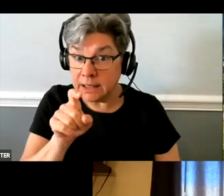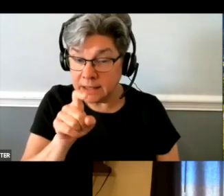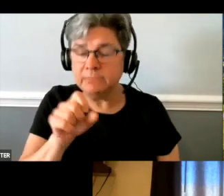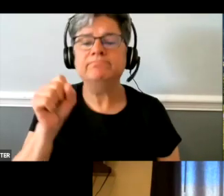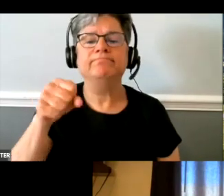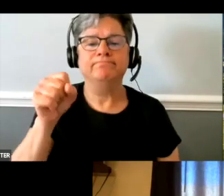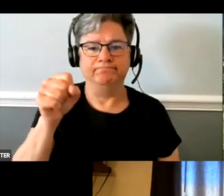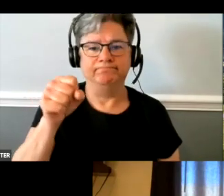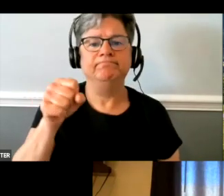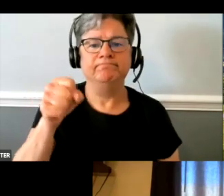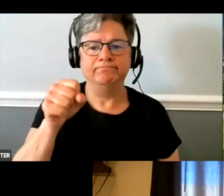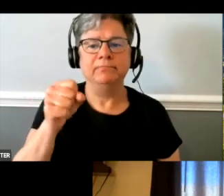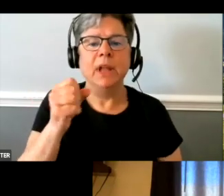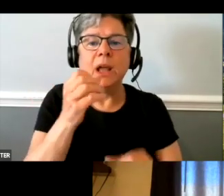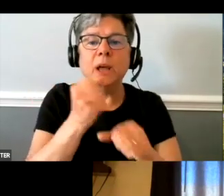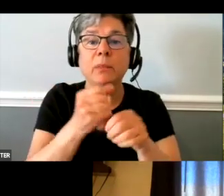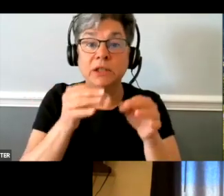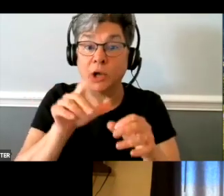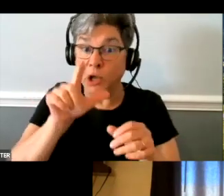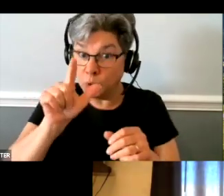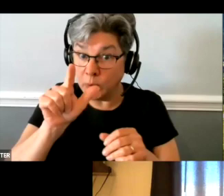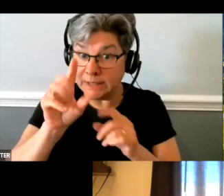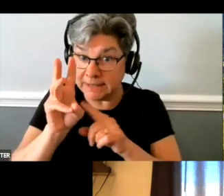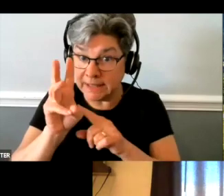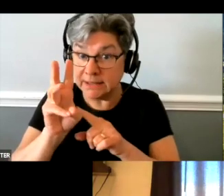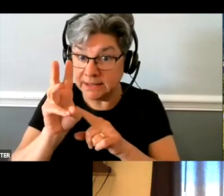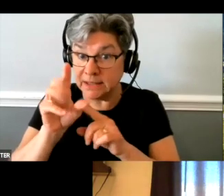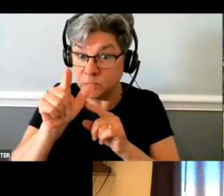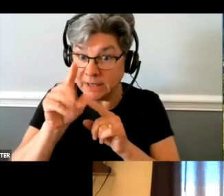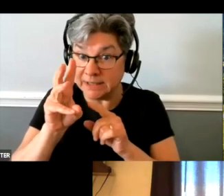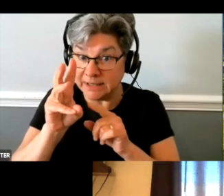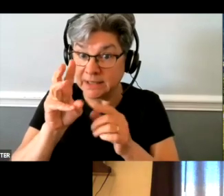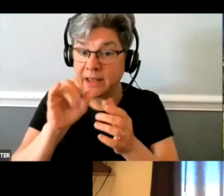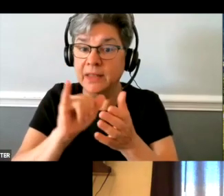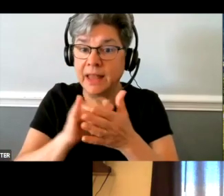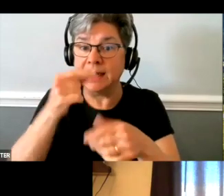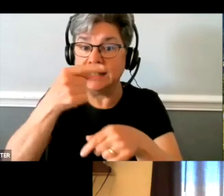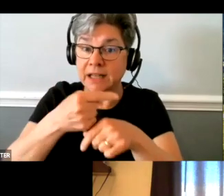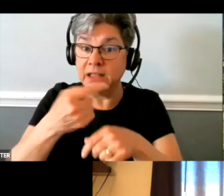Yes, and make sure the 26th is a Friday.